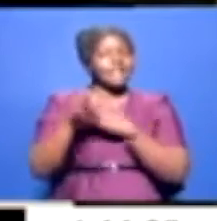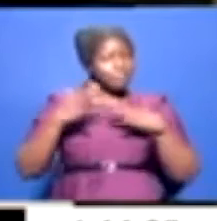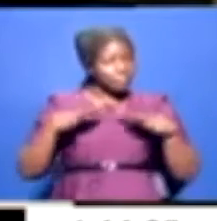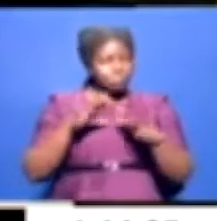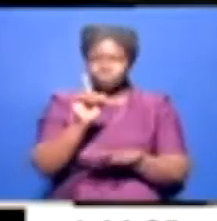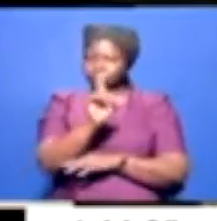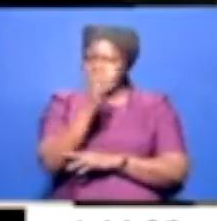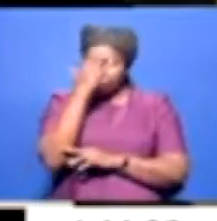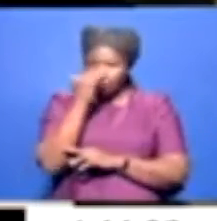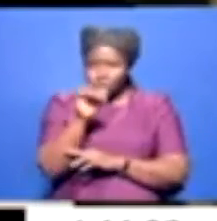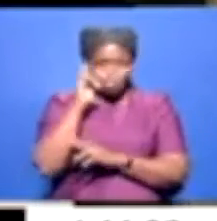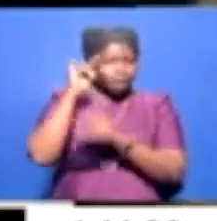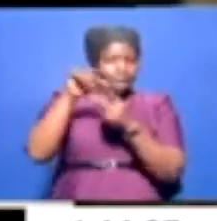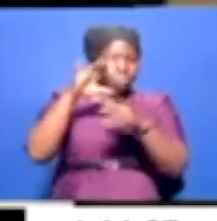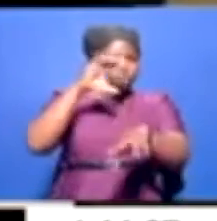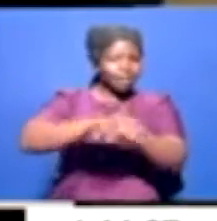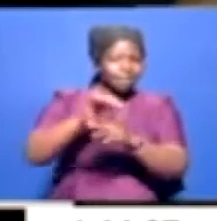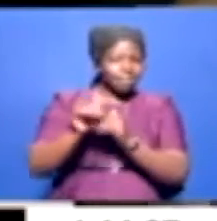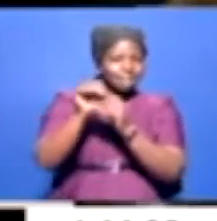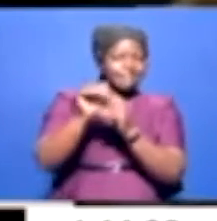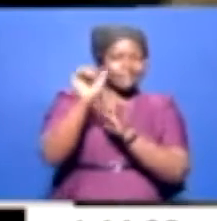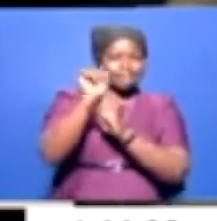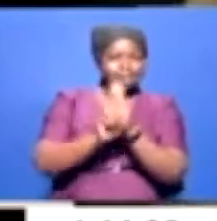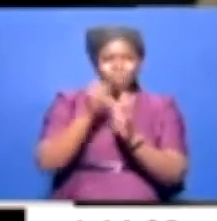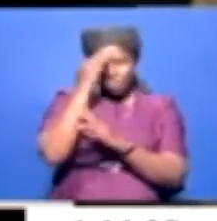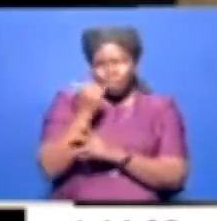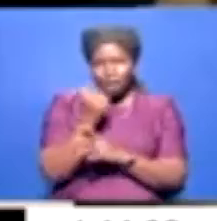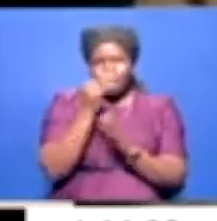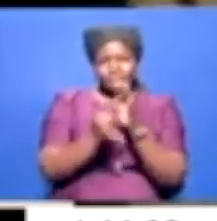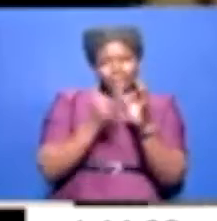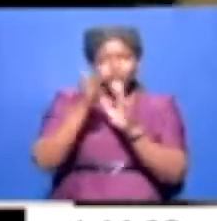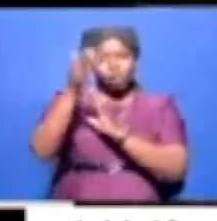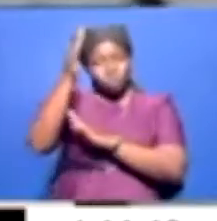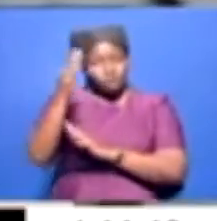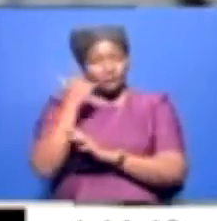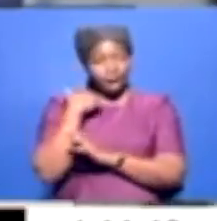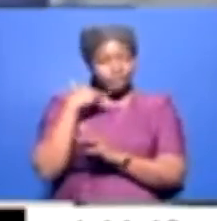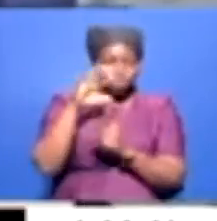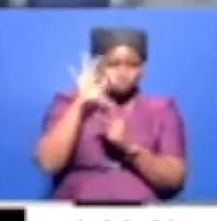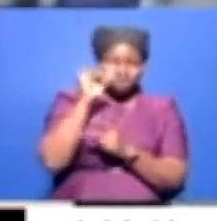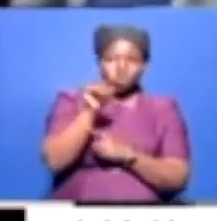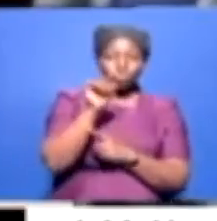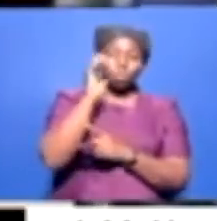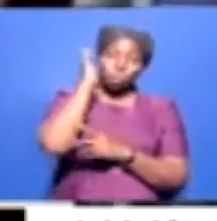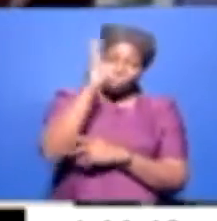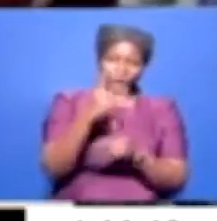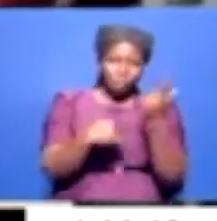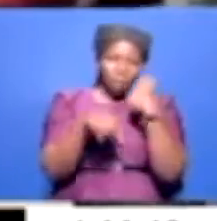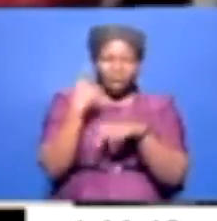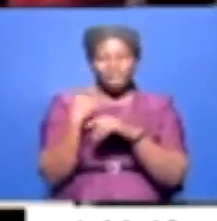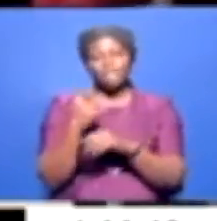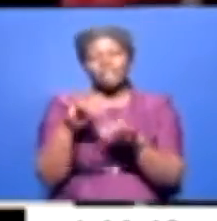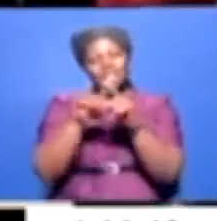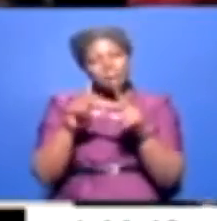ya kutafuta uongozi, sababu kama umeshaandikwa na Allah utakuwa ni mwenye kupata. Similar sentiments have been